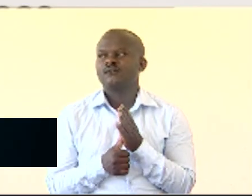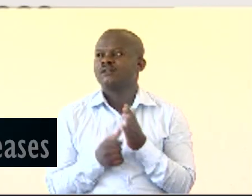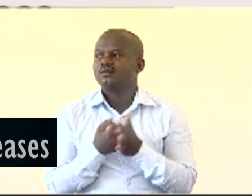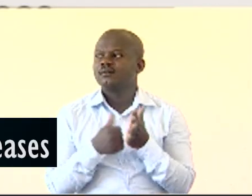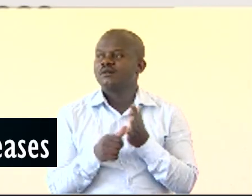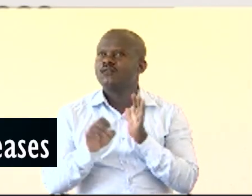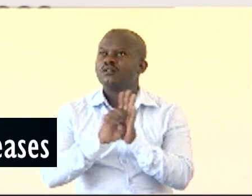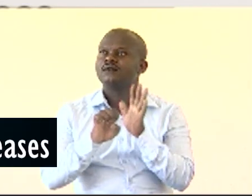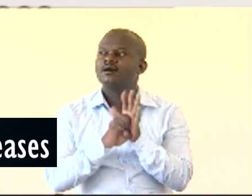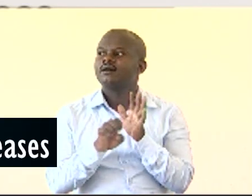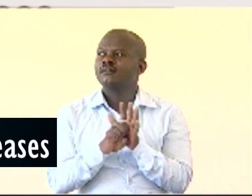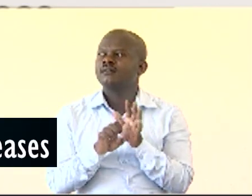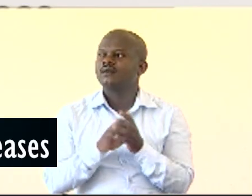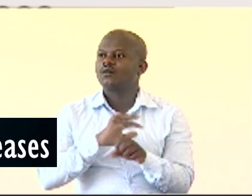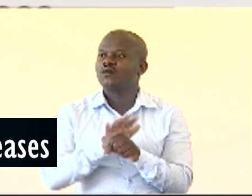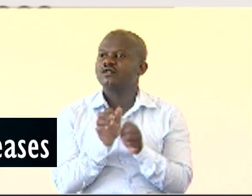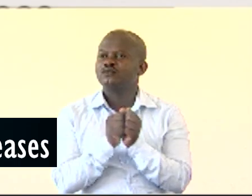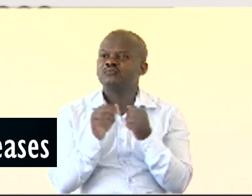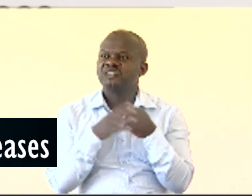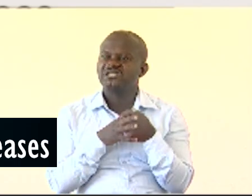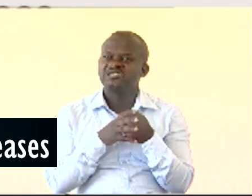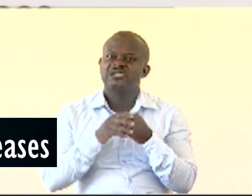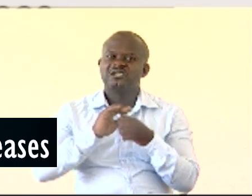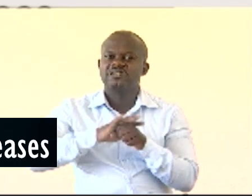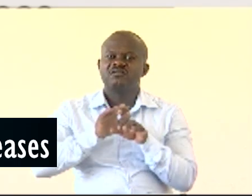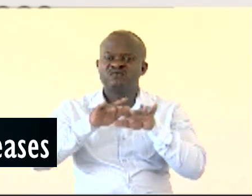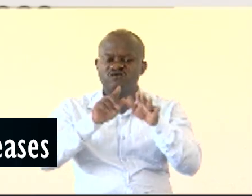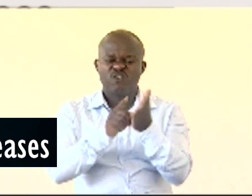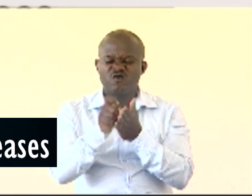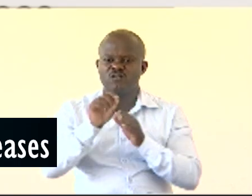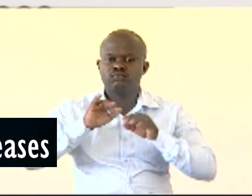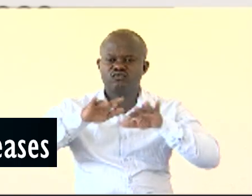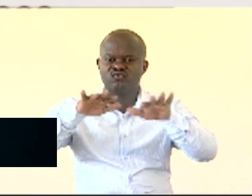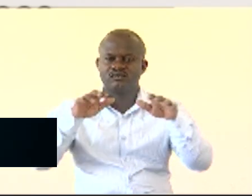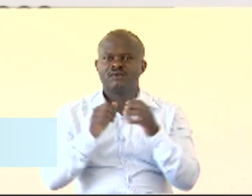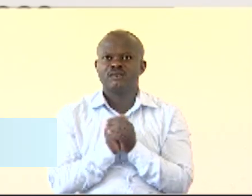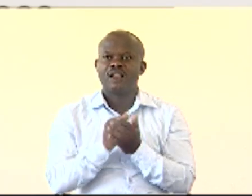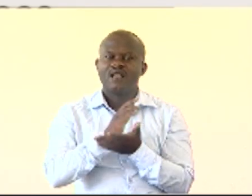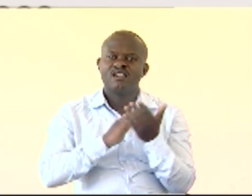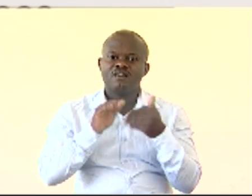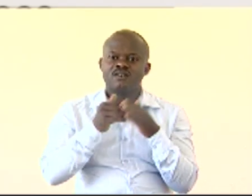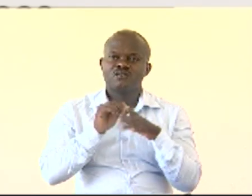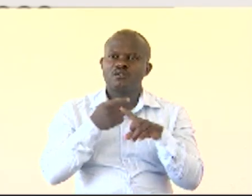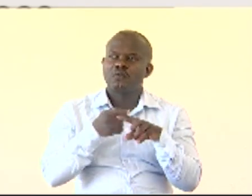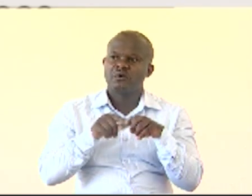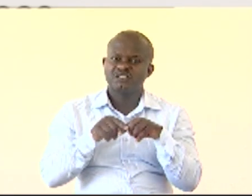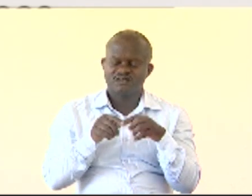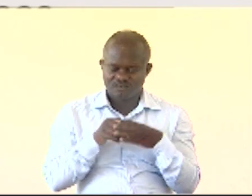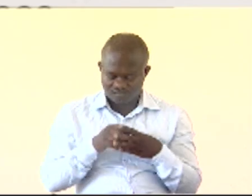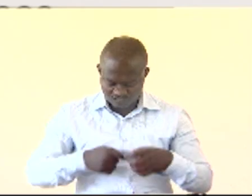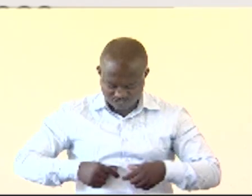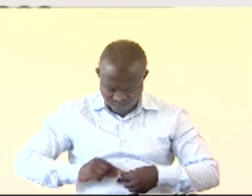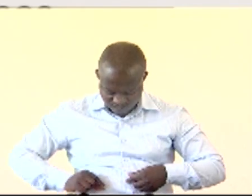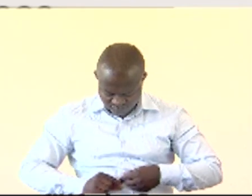example, COVID-19 is a virus. We have some of the diseases caused by the fungi. We have some diseases caused